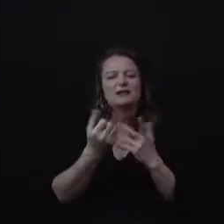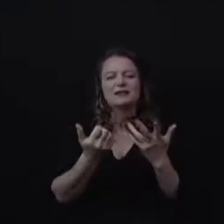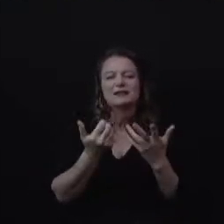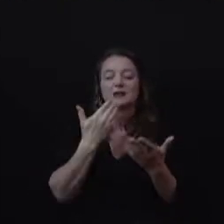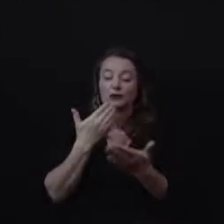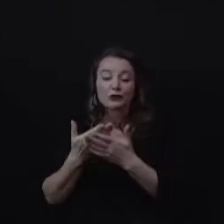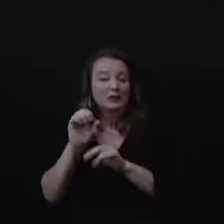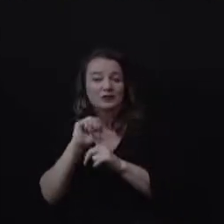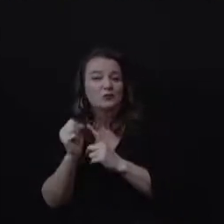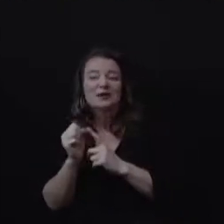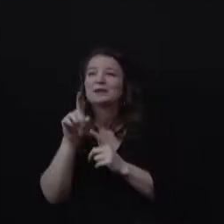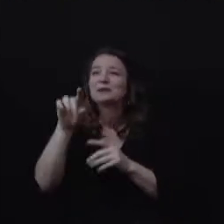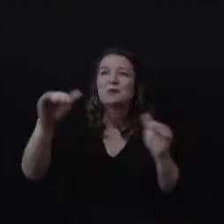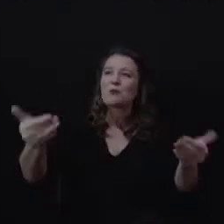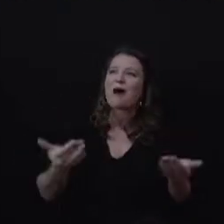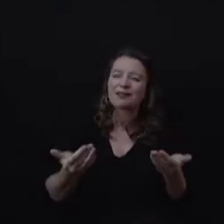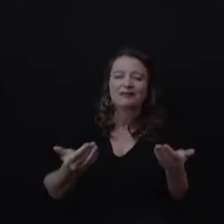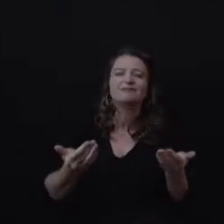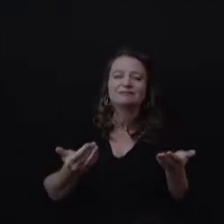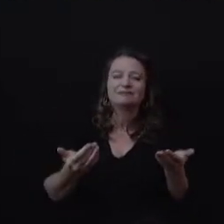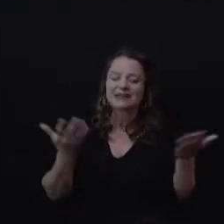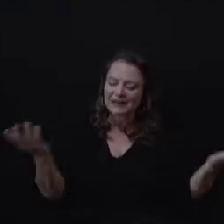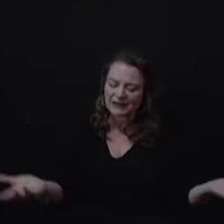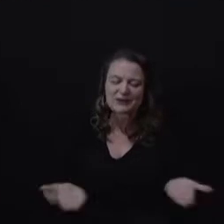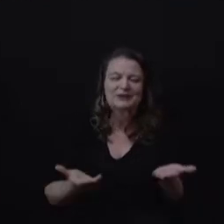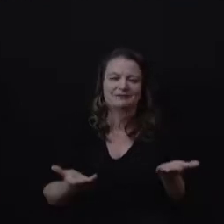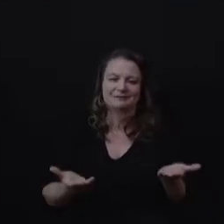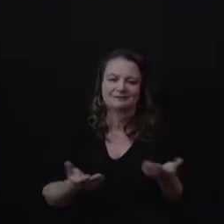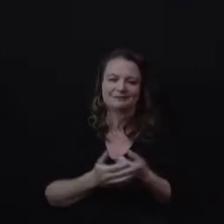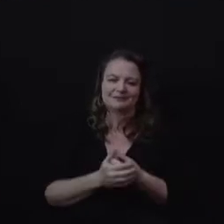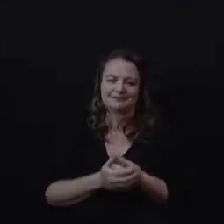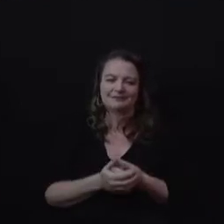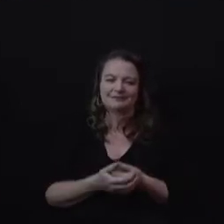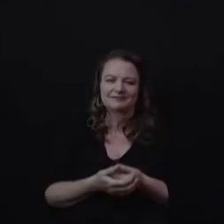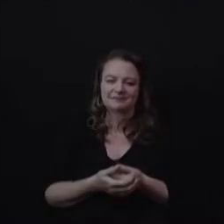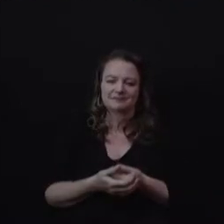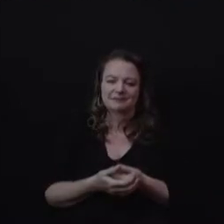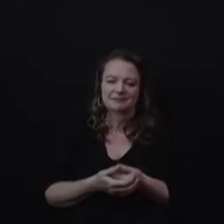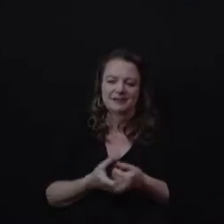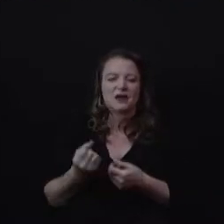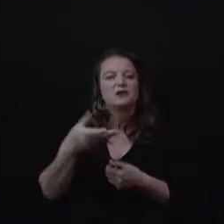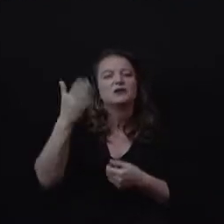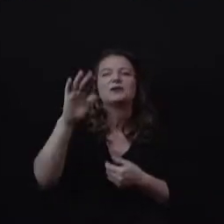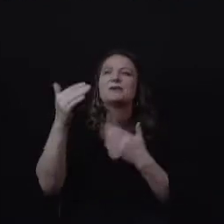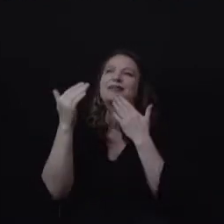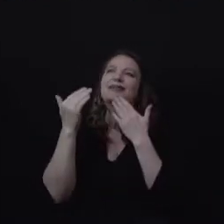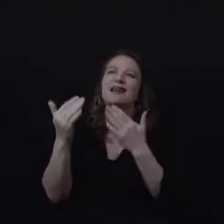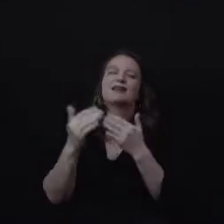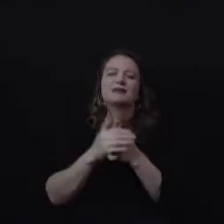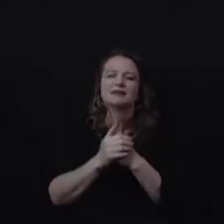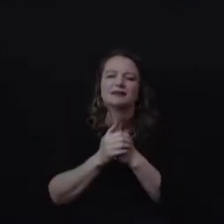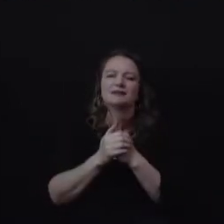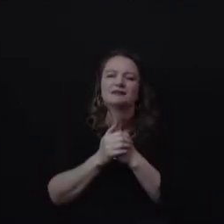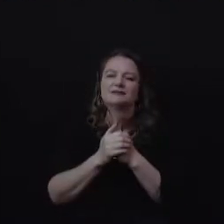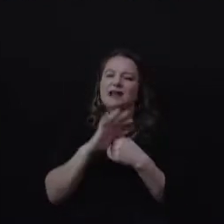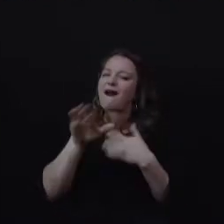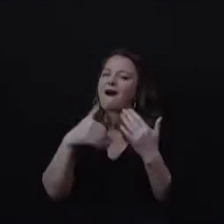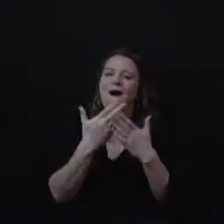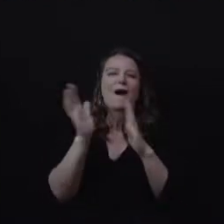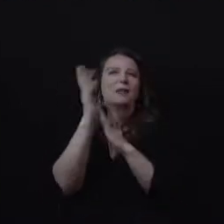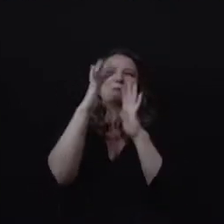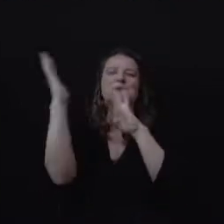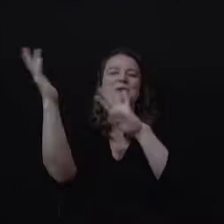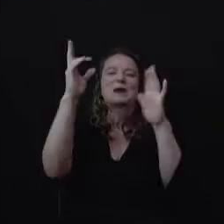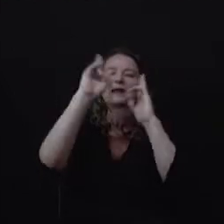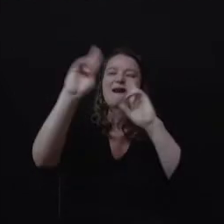good situation, you are welcome here. So God, we thank you. We give you all praise and honor